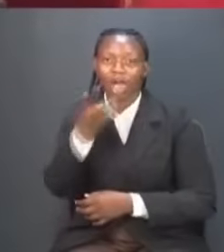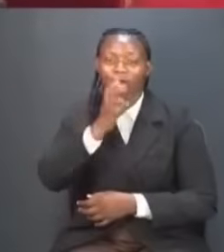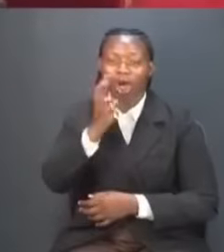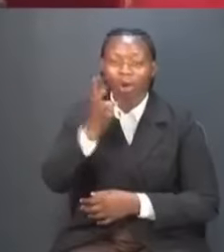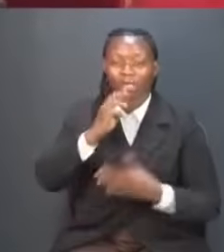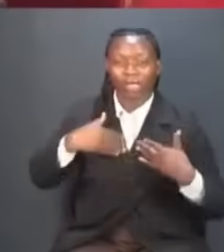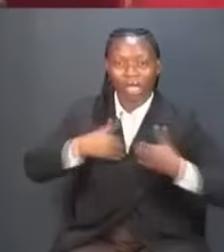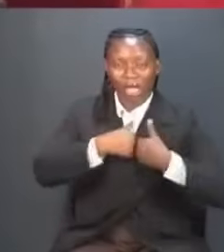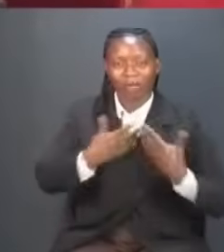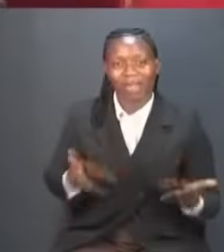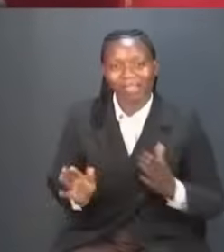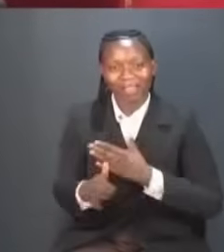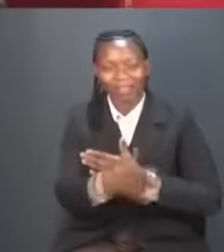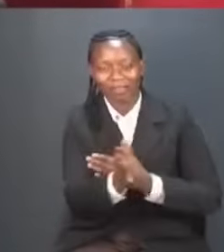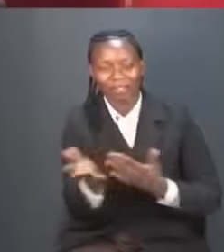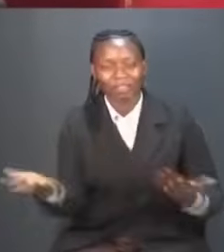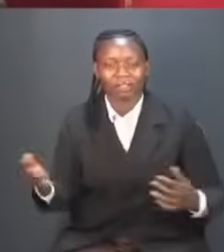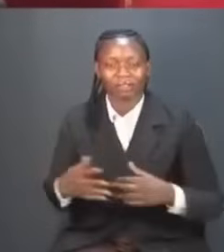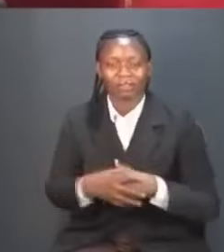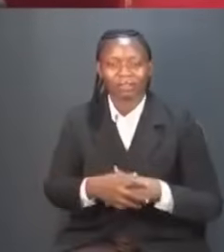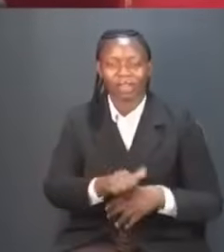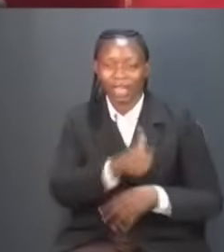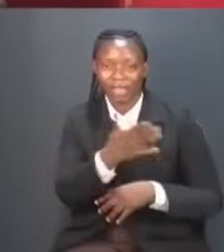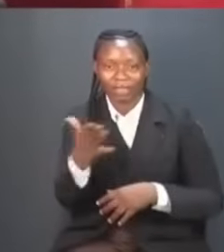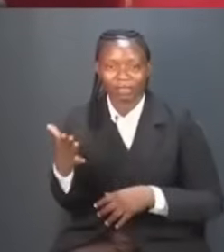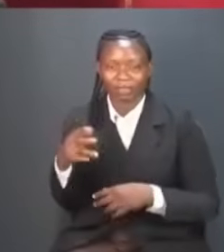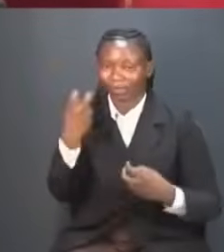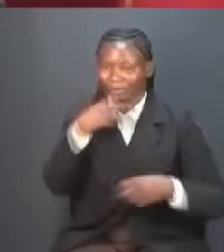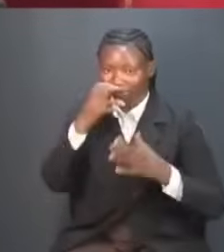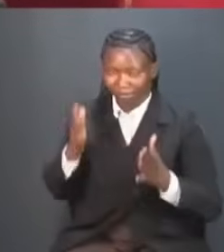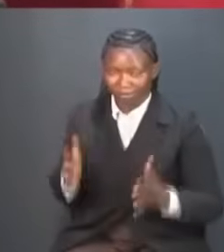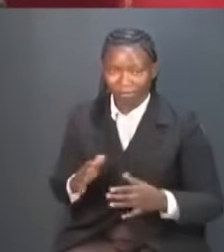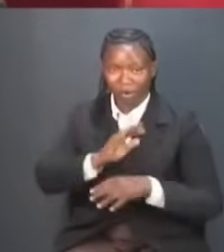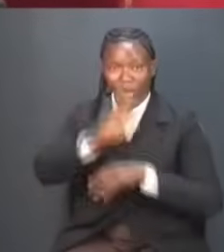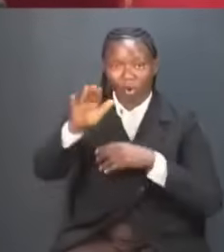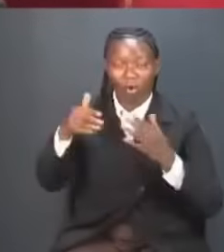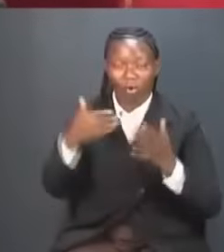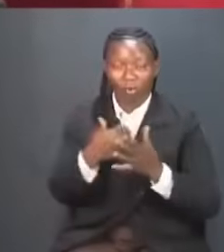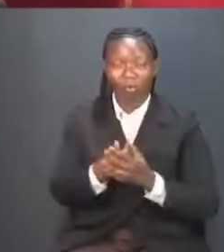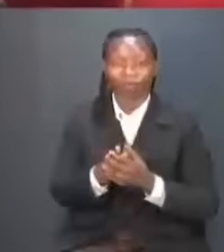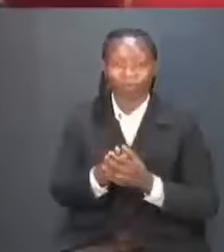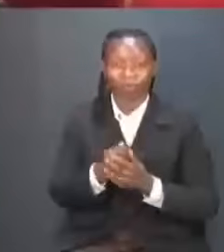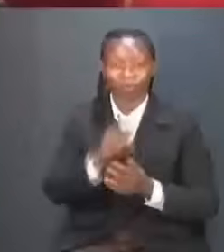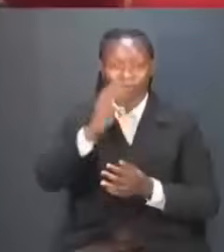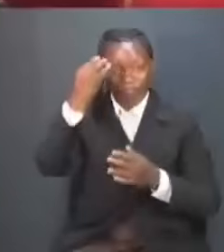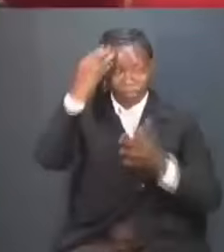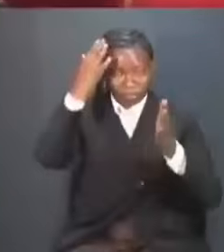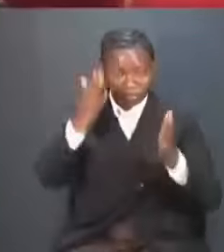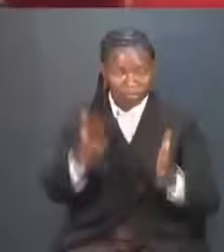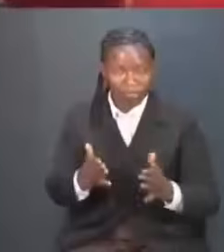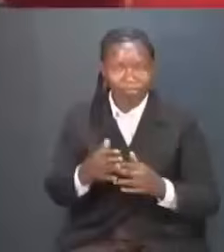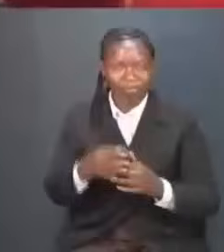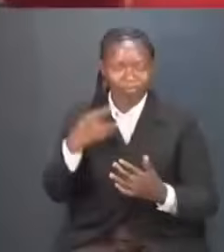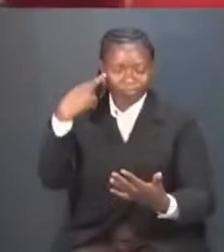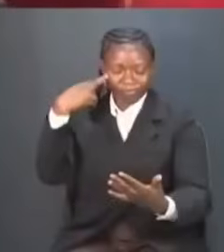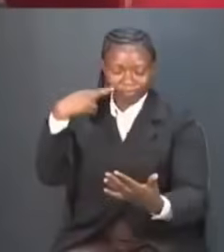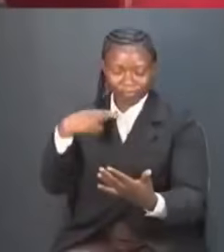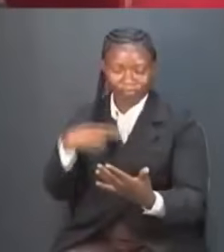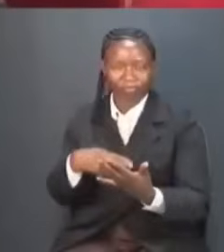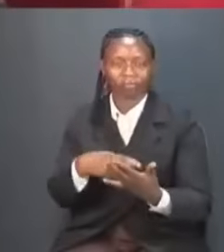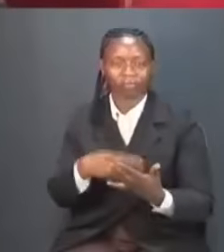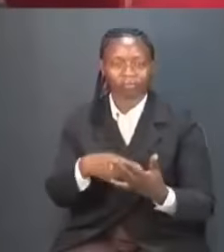and avian diseases, among others. Mr. Speaker, above all, the ministry is revising